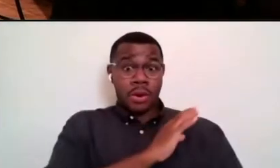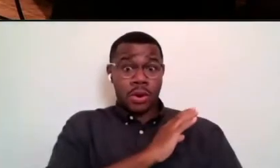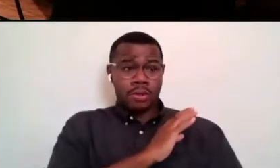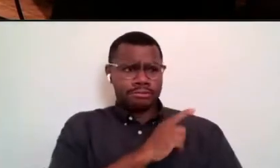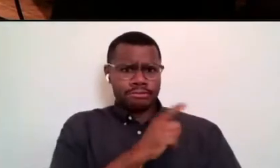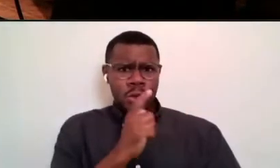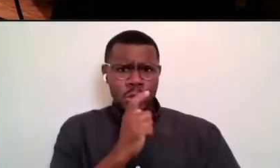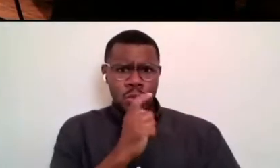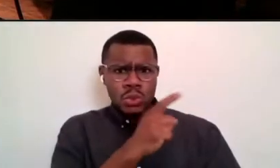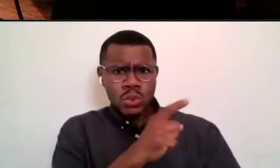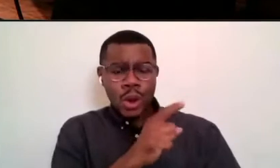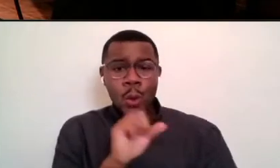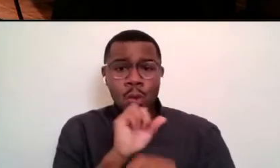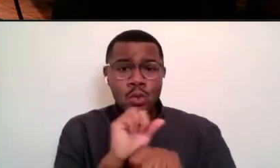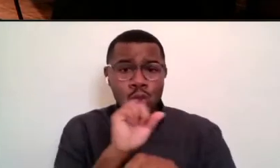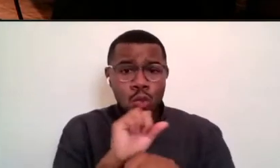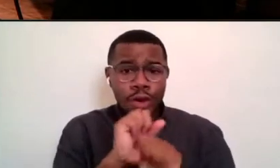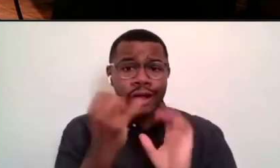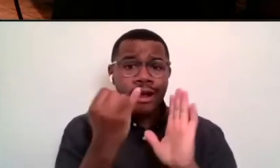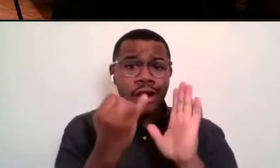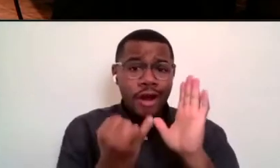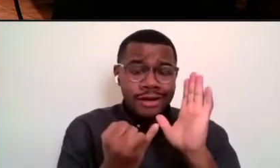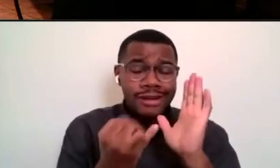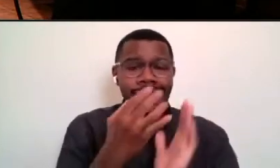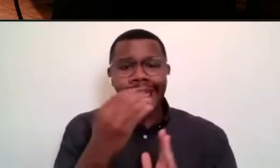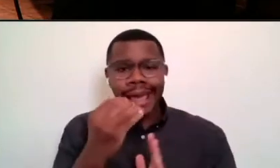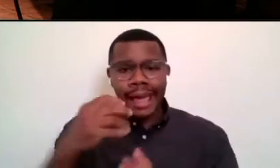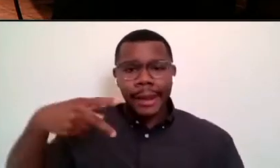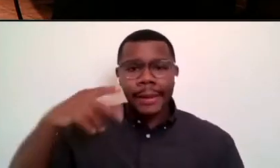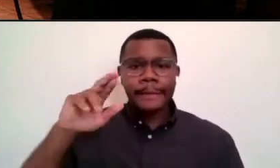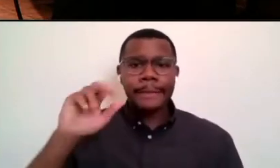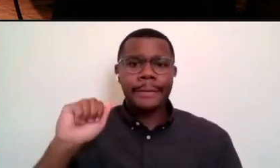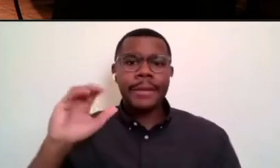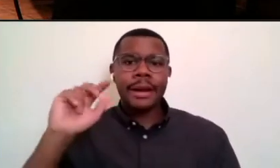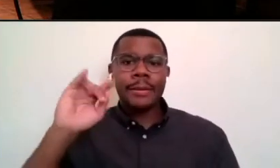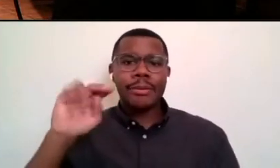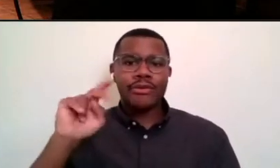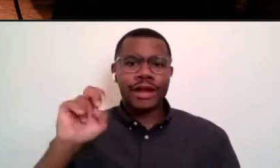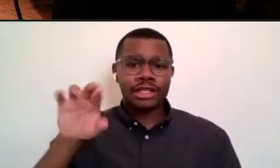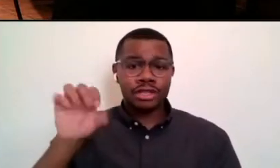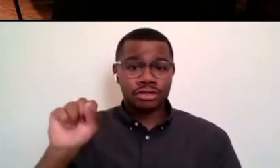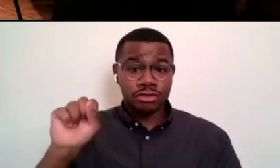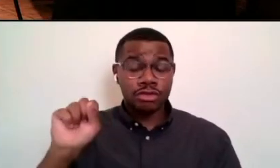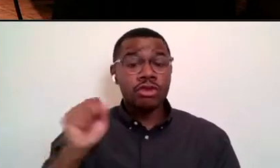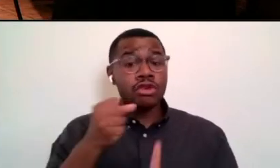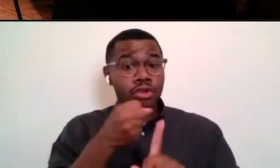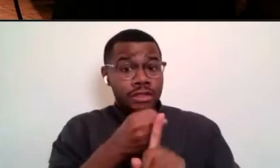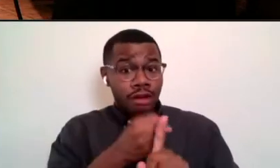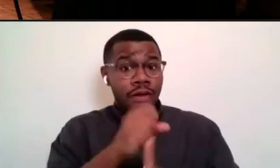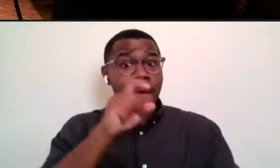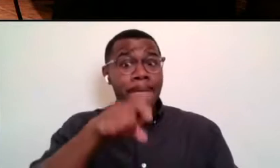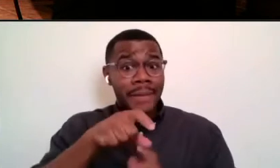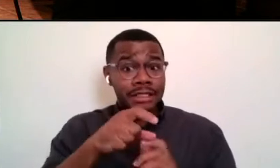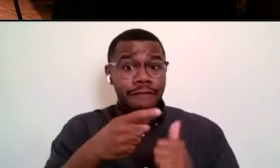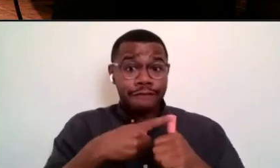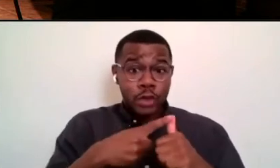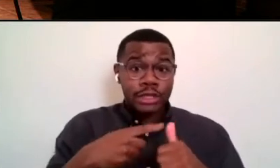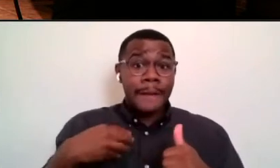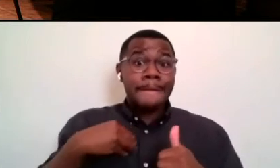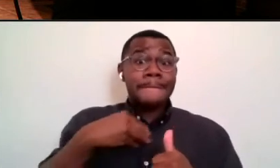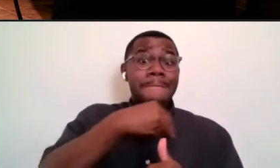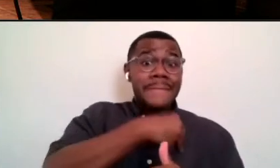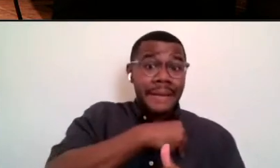and practitioners. You have to be a NET member to be a NET board member. So they are all of us and all of